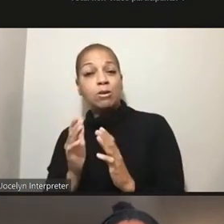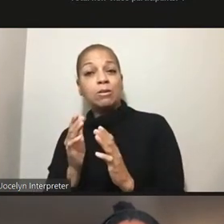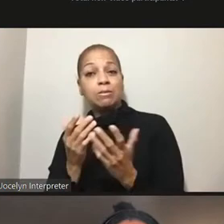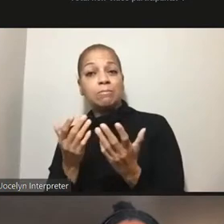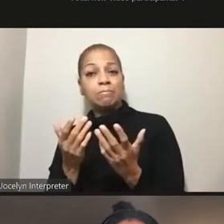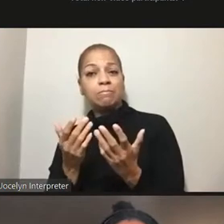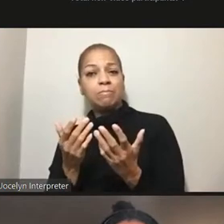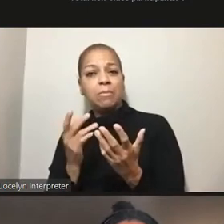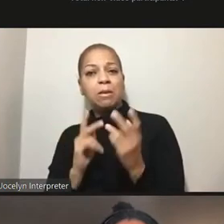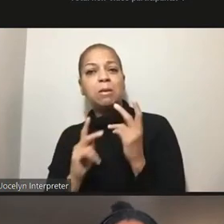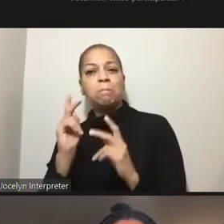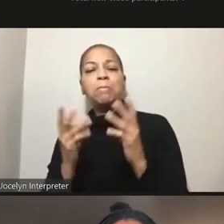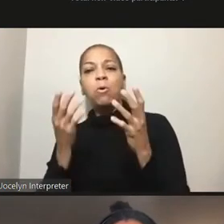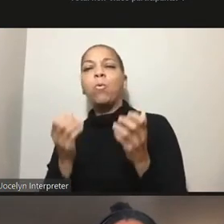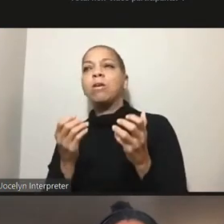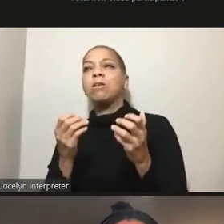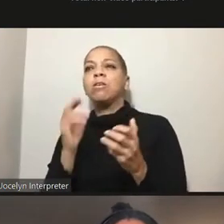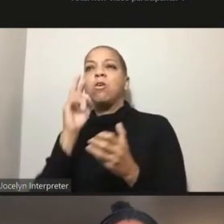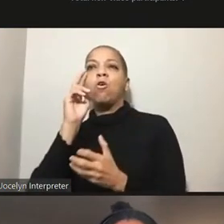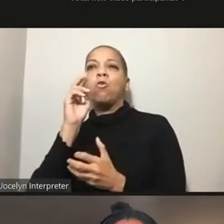want to reframe us as